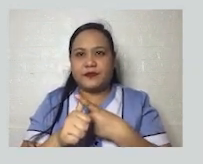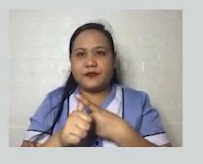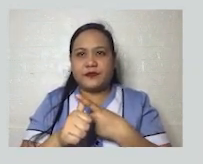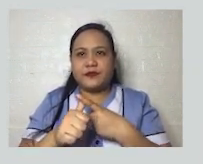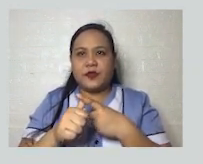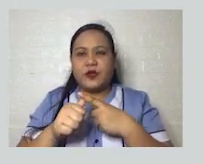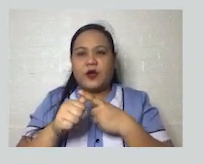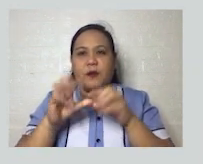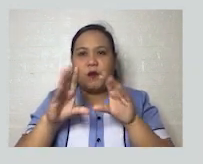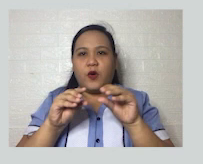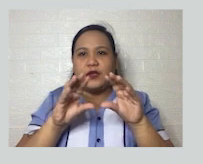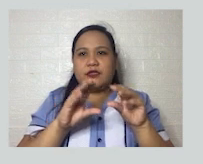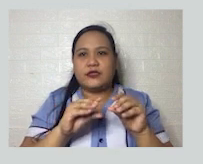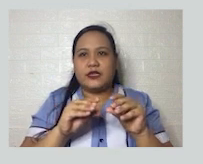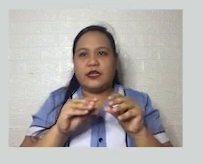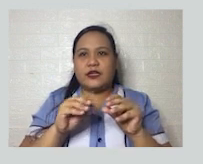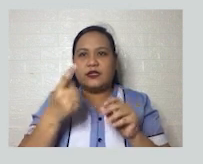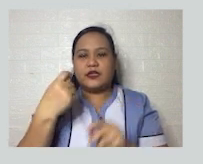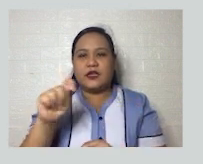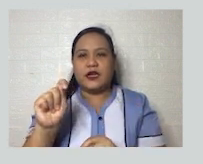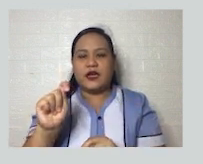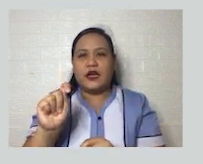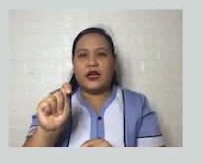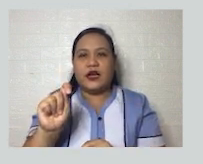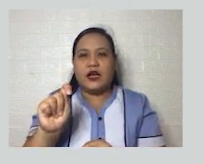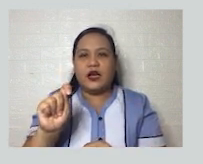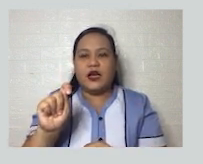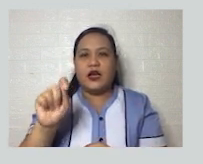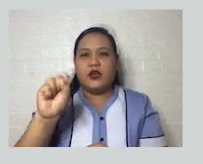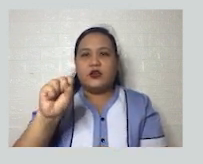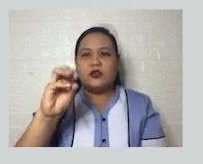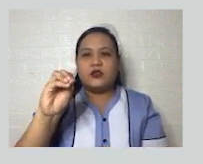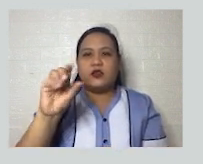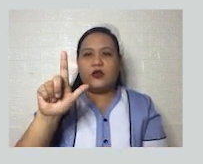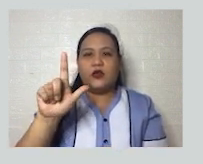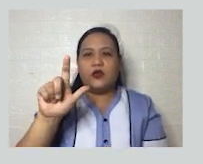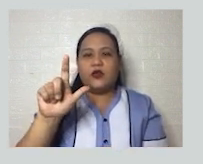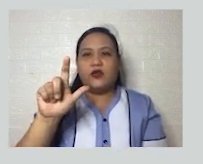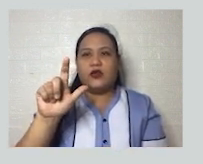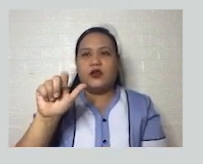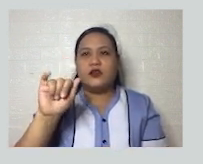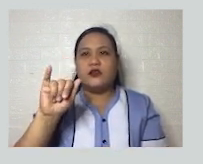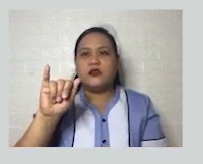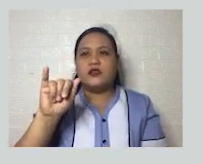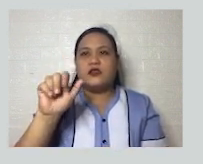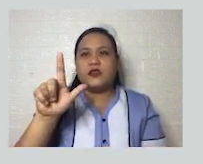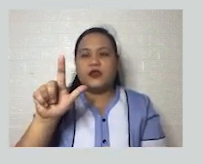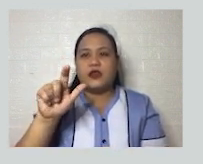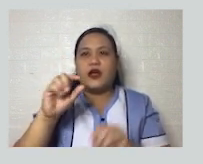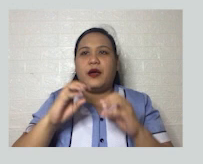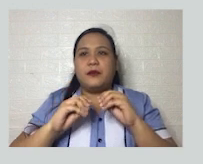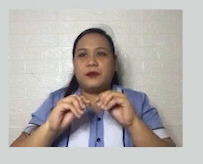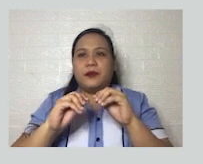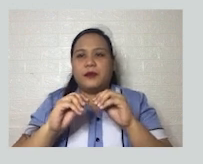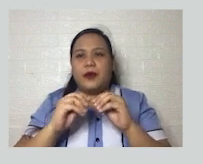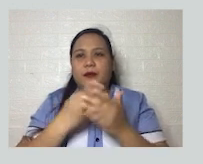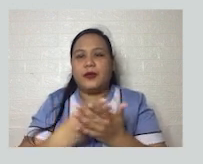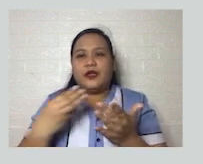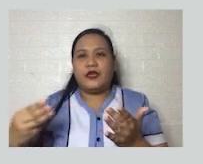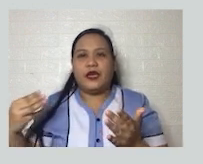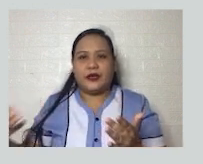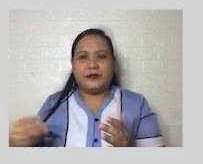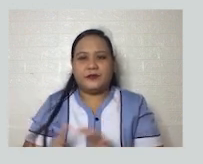First step, moisten the soil media. You can use water sprinkler or container with holes